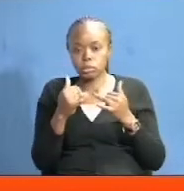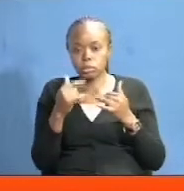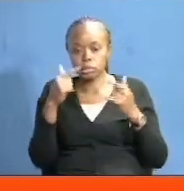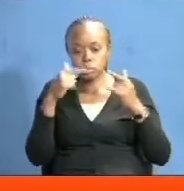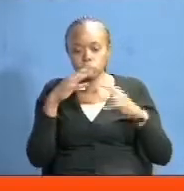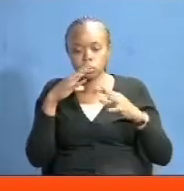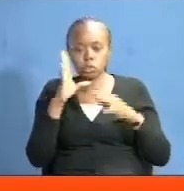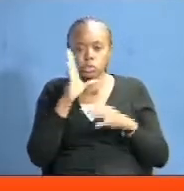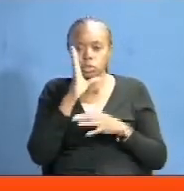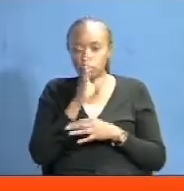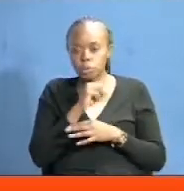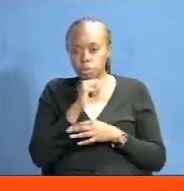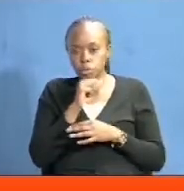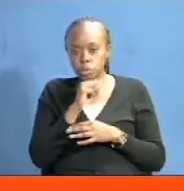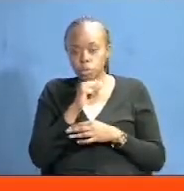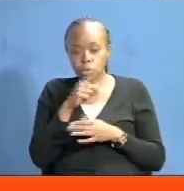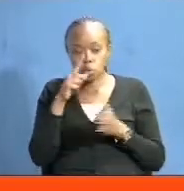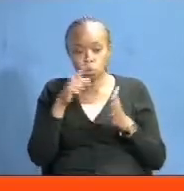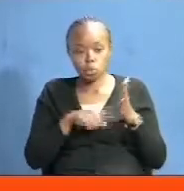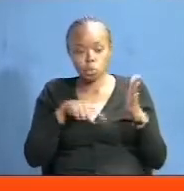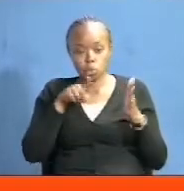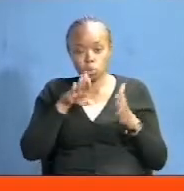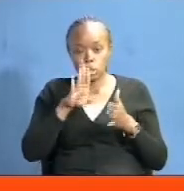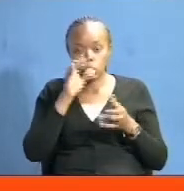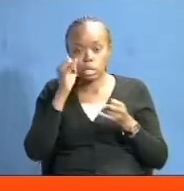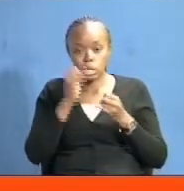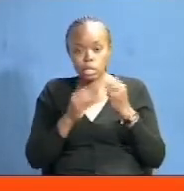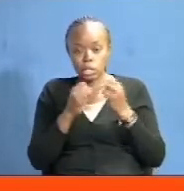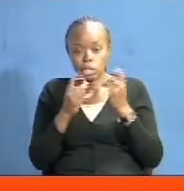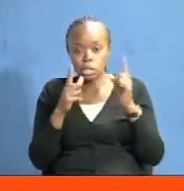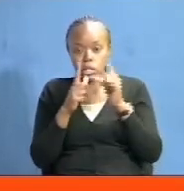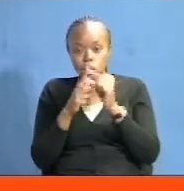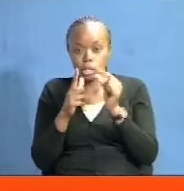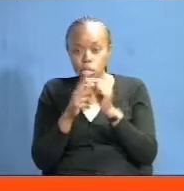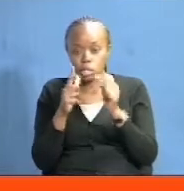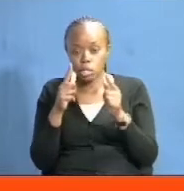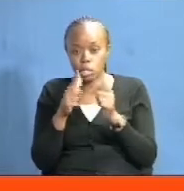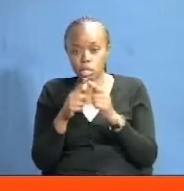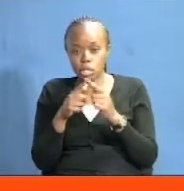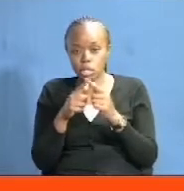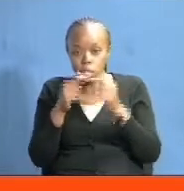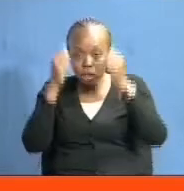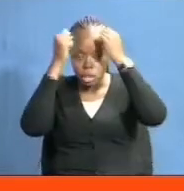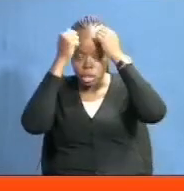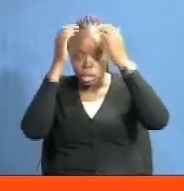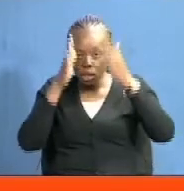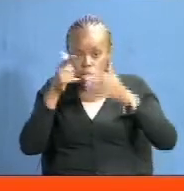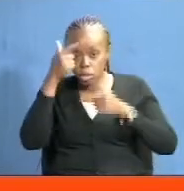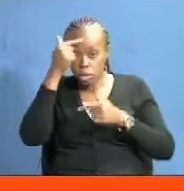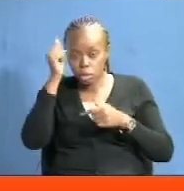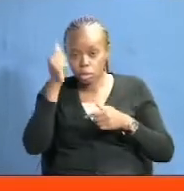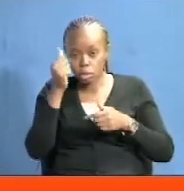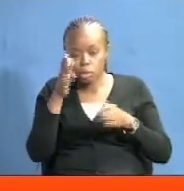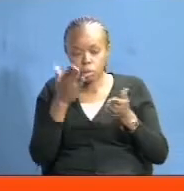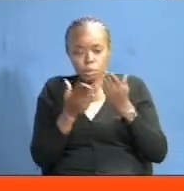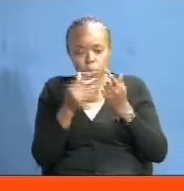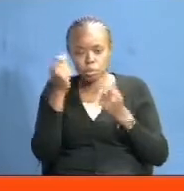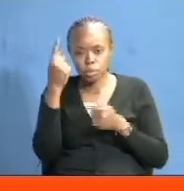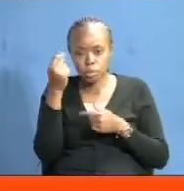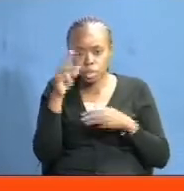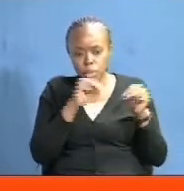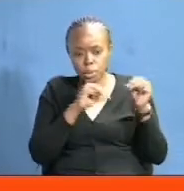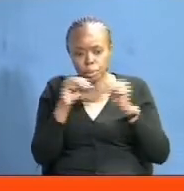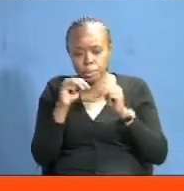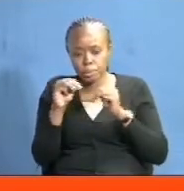discussion, what could be your final words of remarks to the students? Because I might understand you people are headed